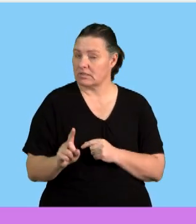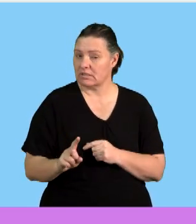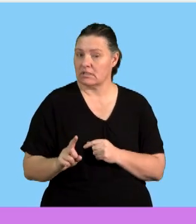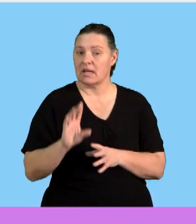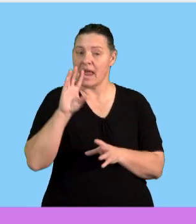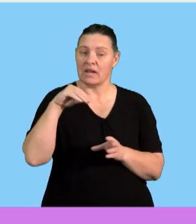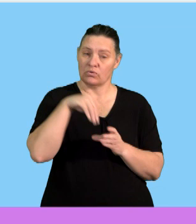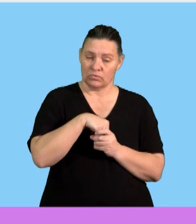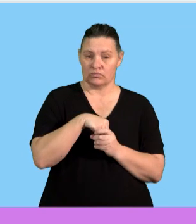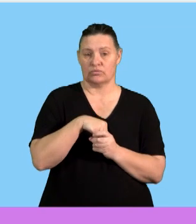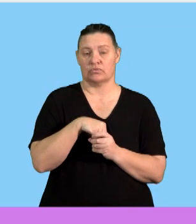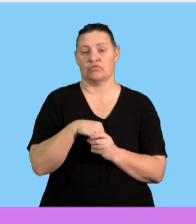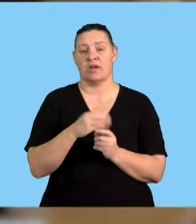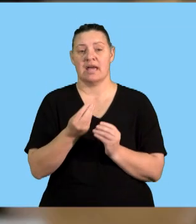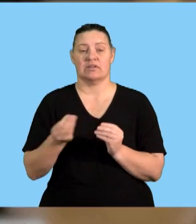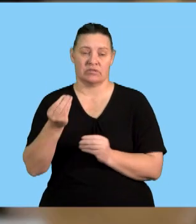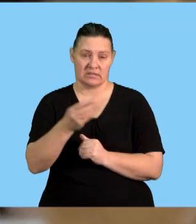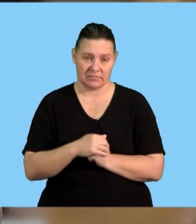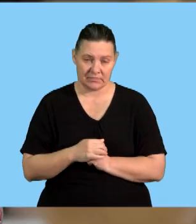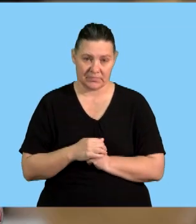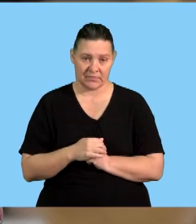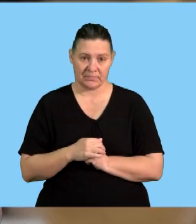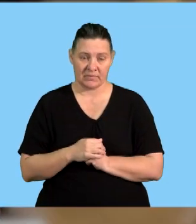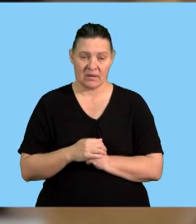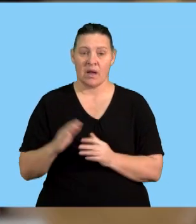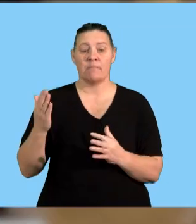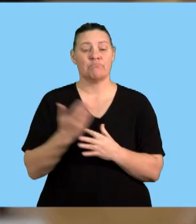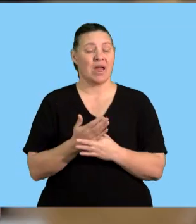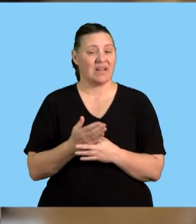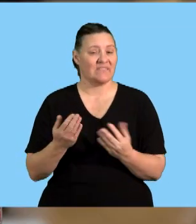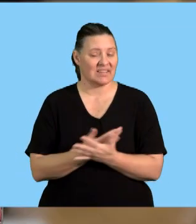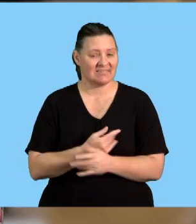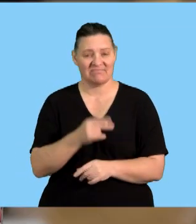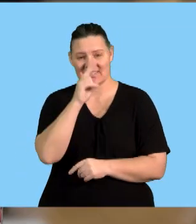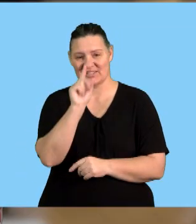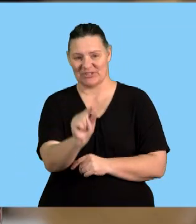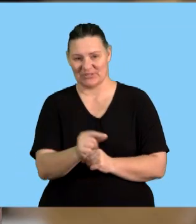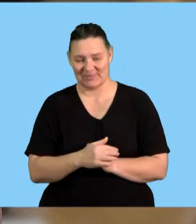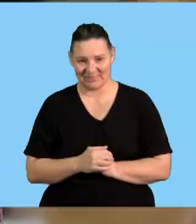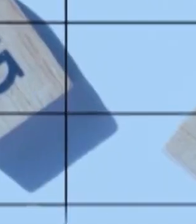inclusive of the interest. Let's quickly take a break. I'll see you soon.